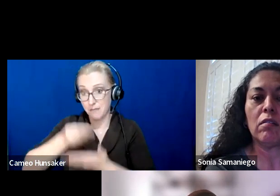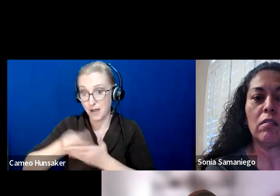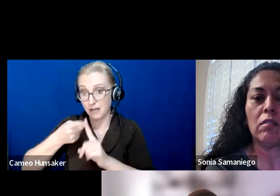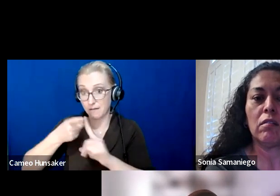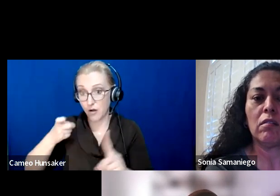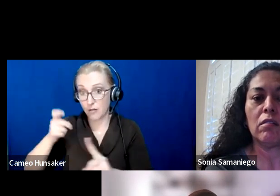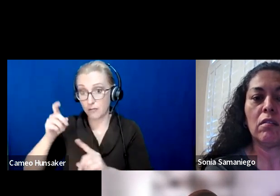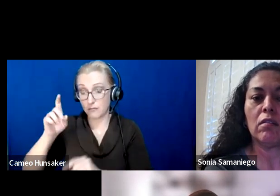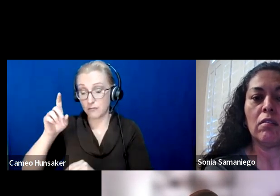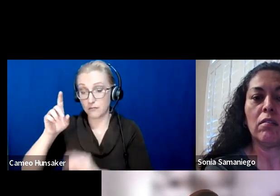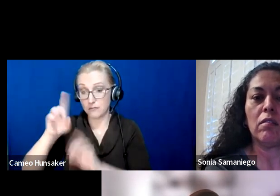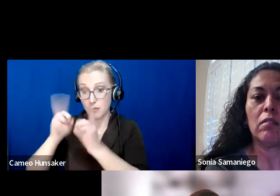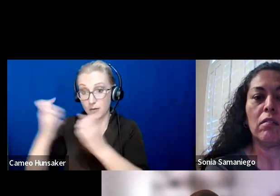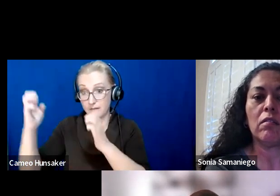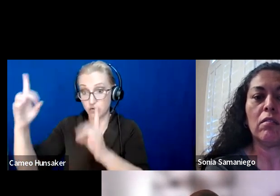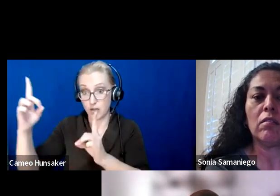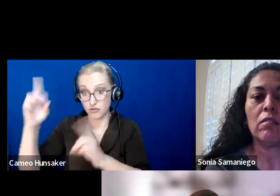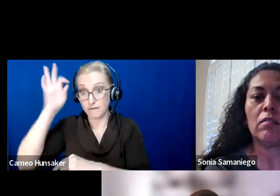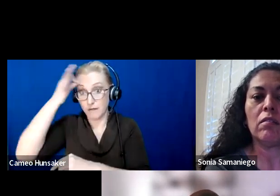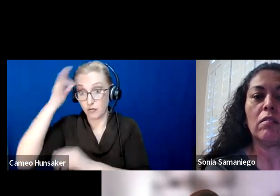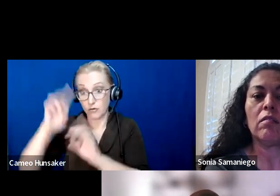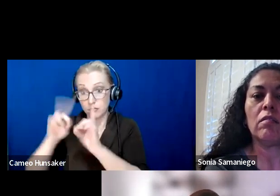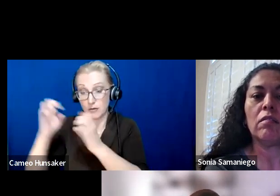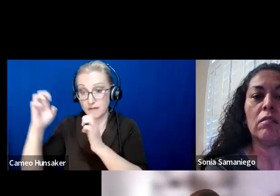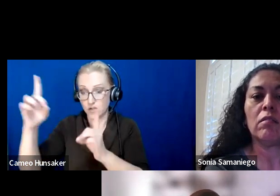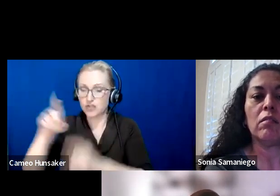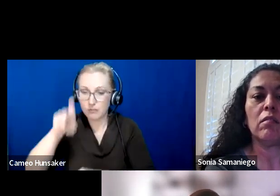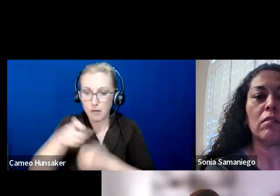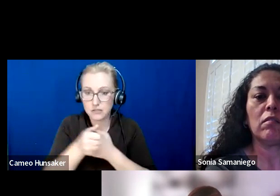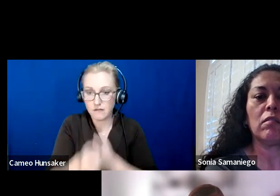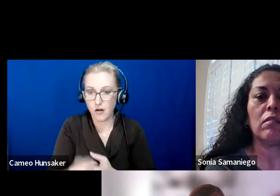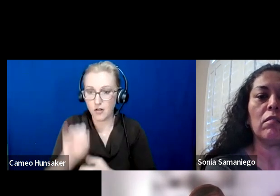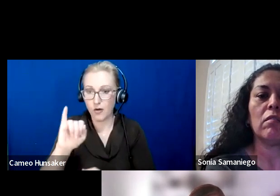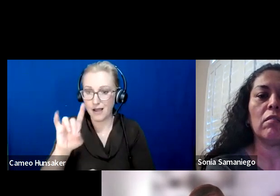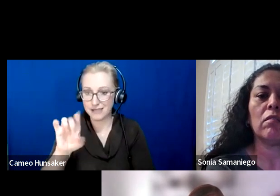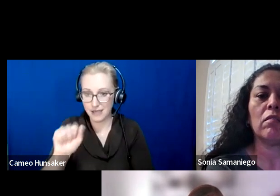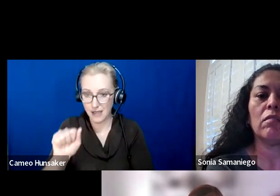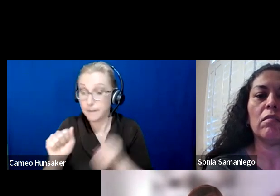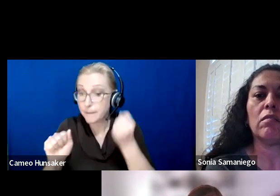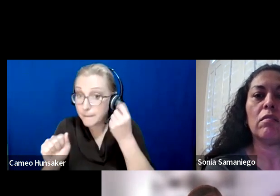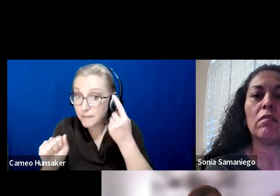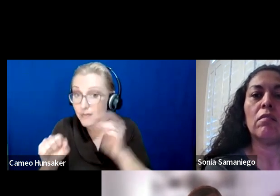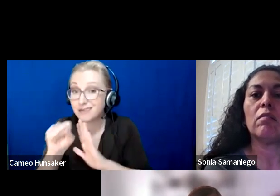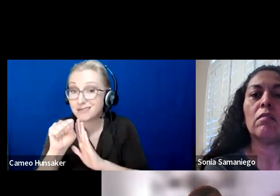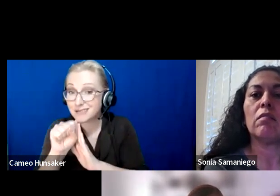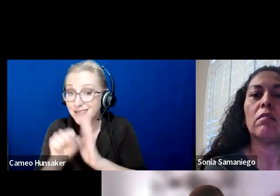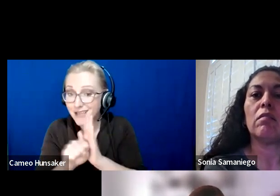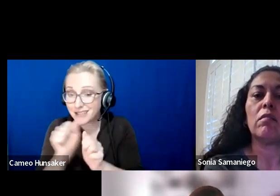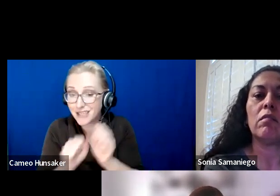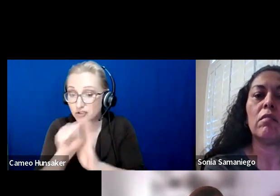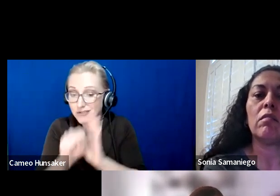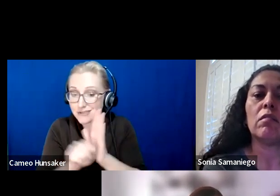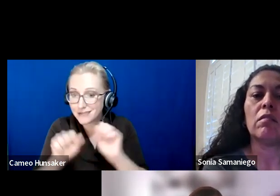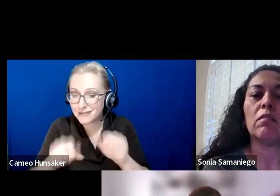to follow IDEA, but states can then add additional requirements at the